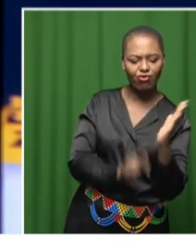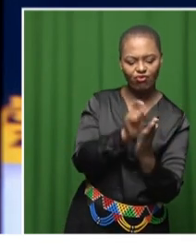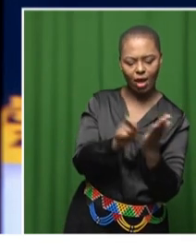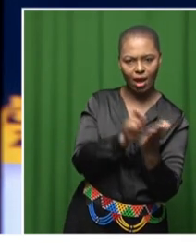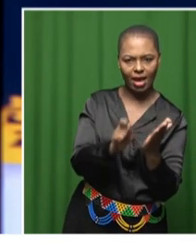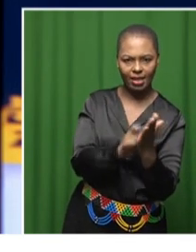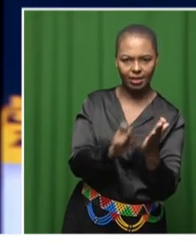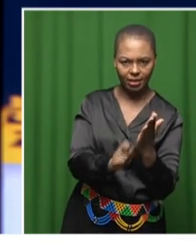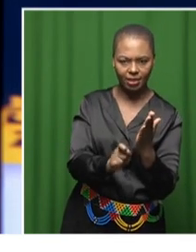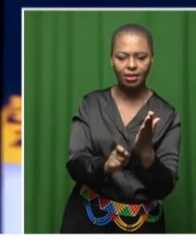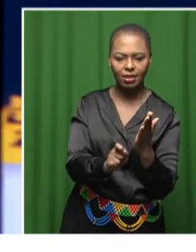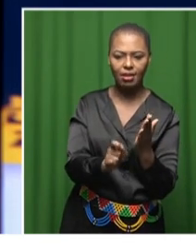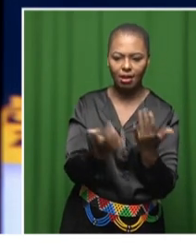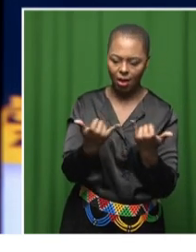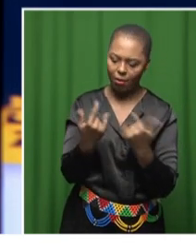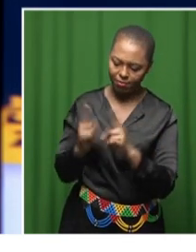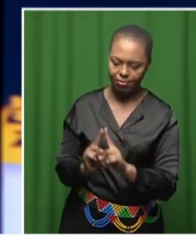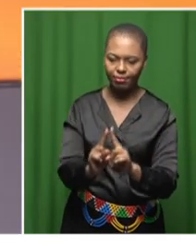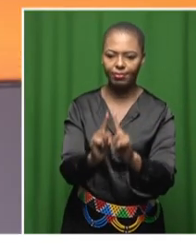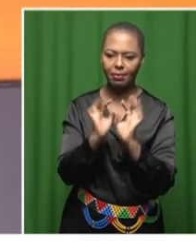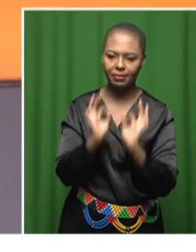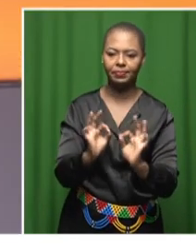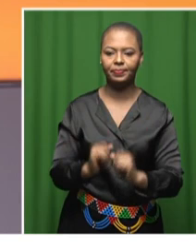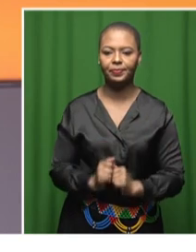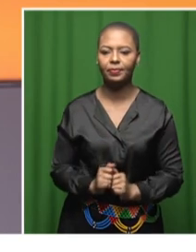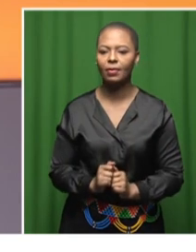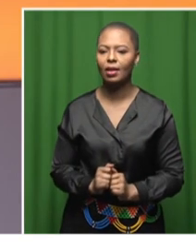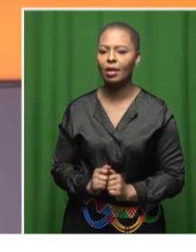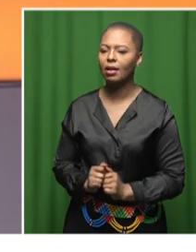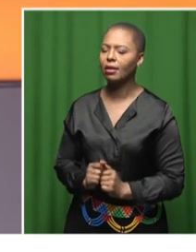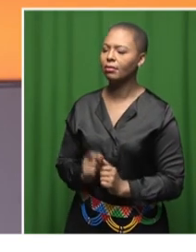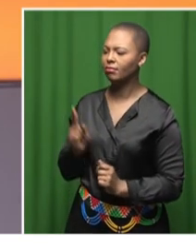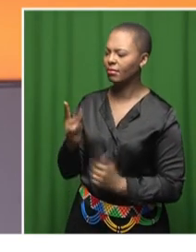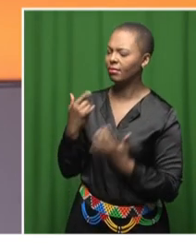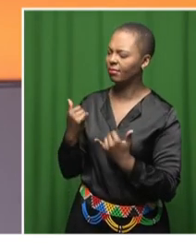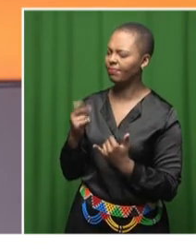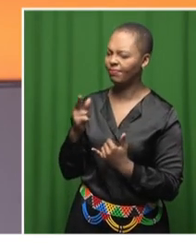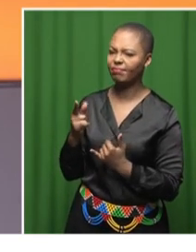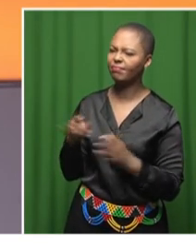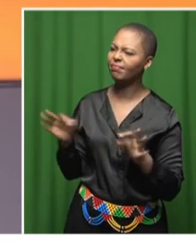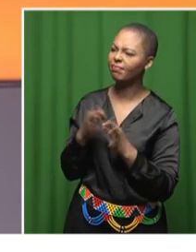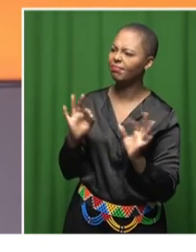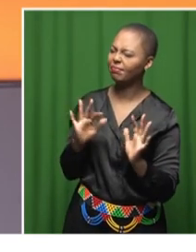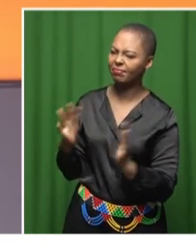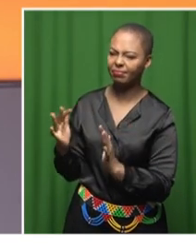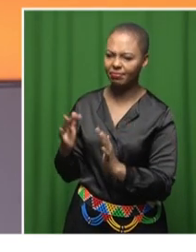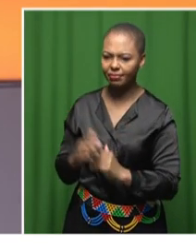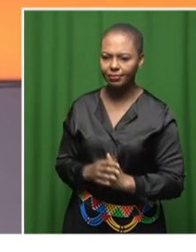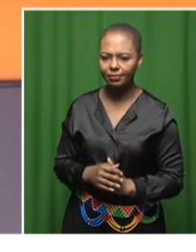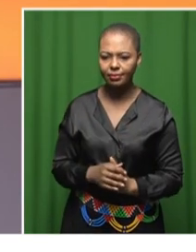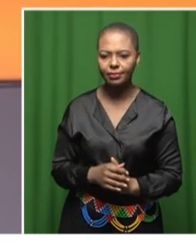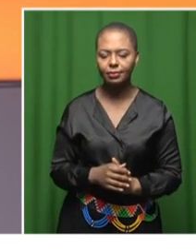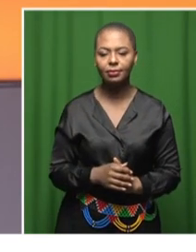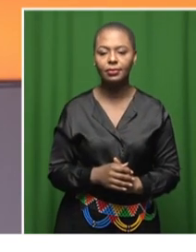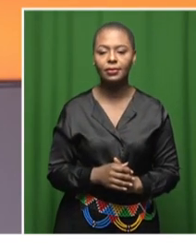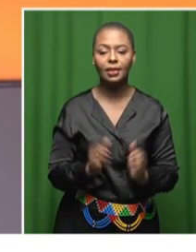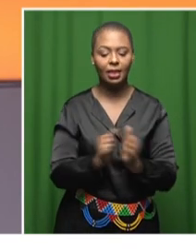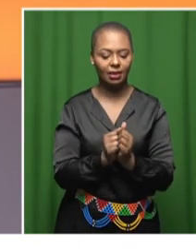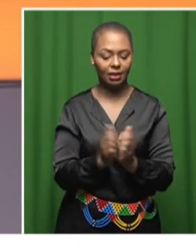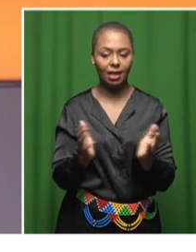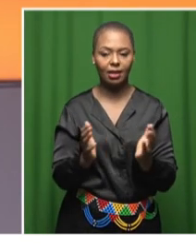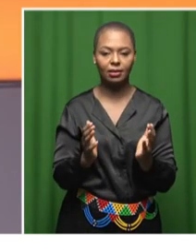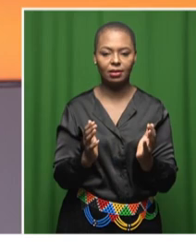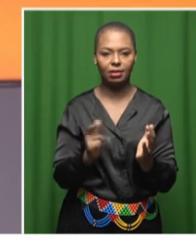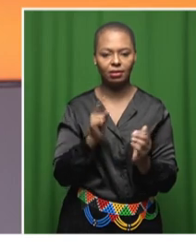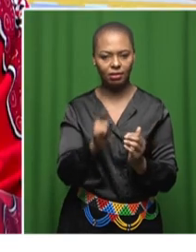ourselves at this moment. Yeah. Without giving away too much, how does the musical play out? The musical actually starts around